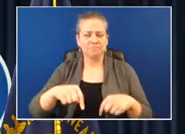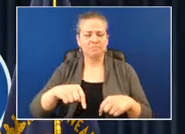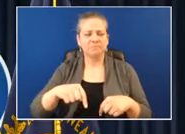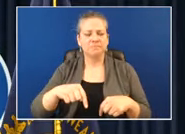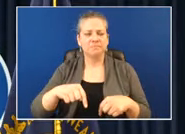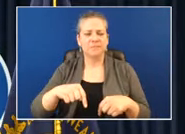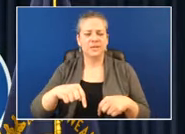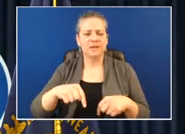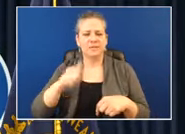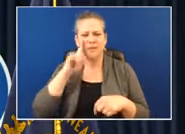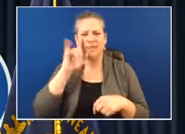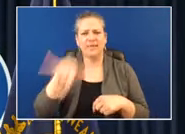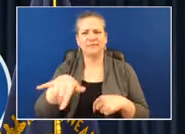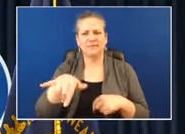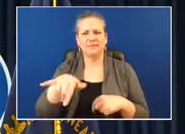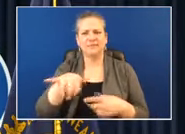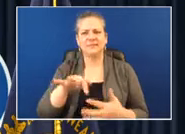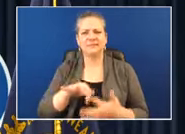especially